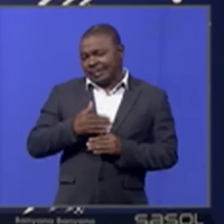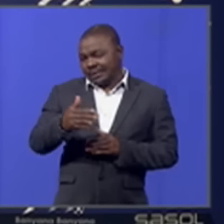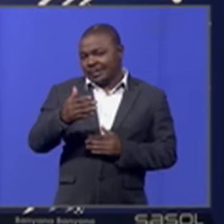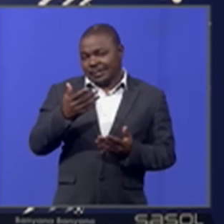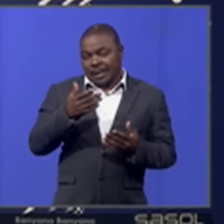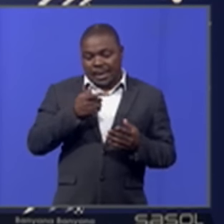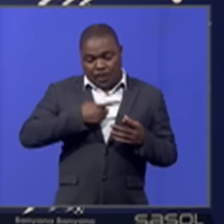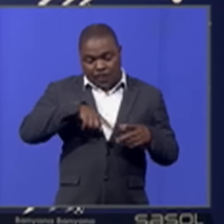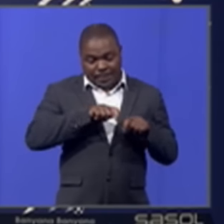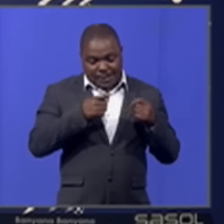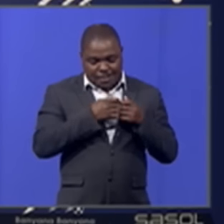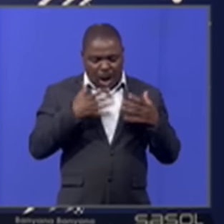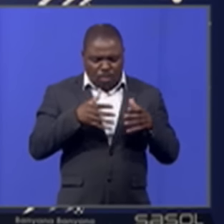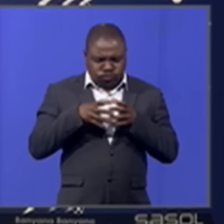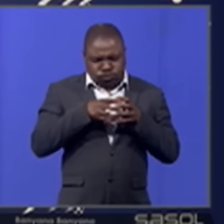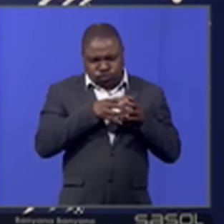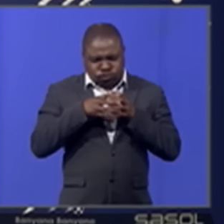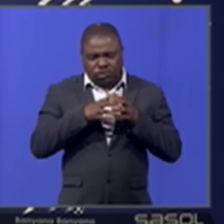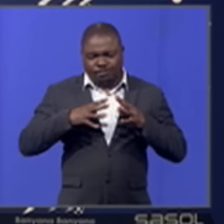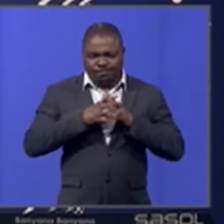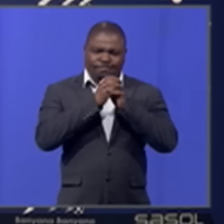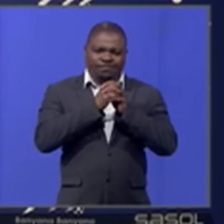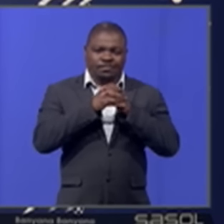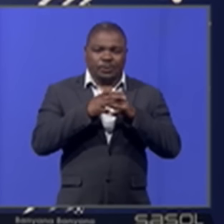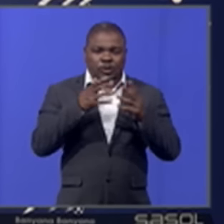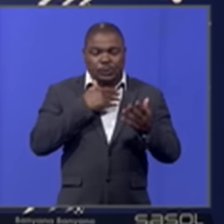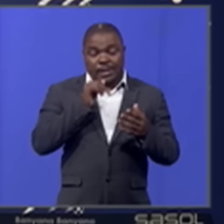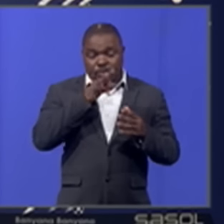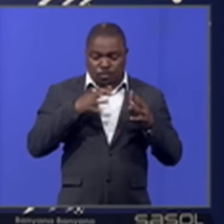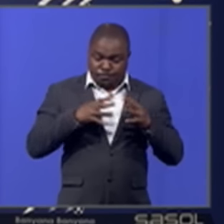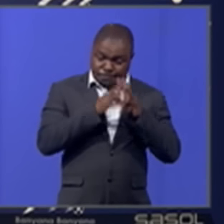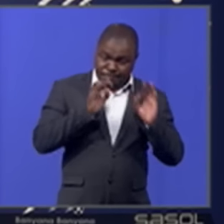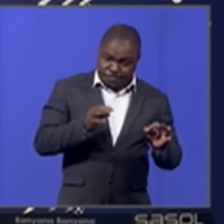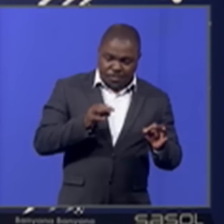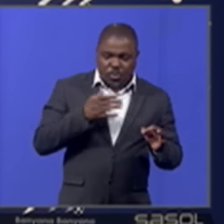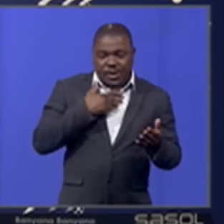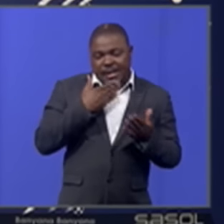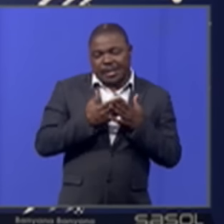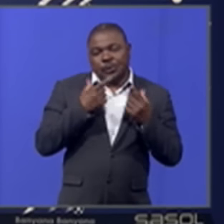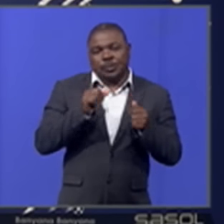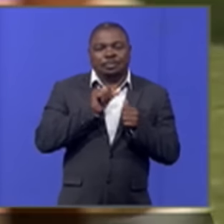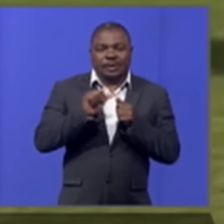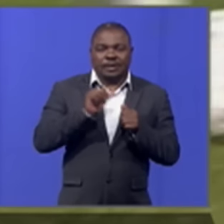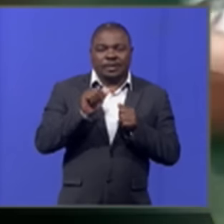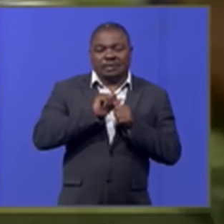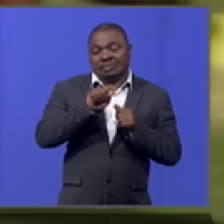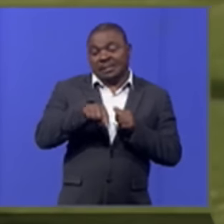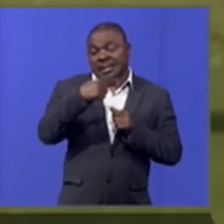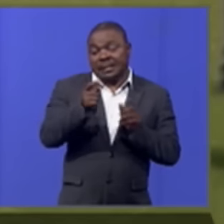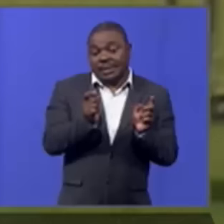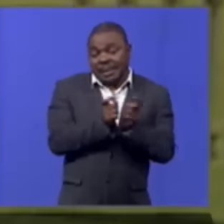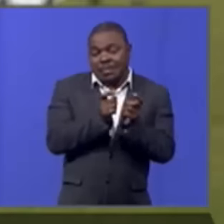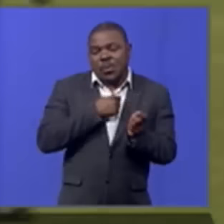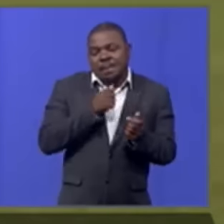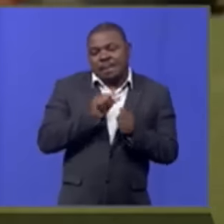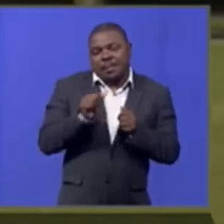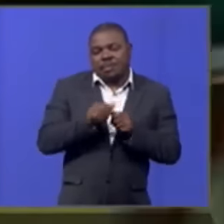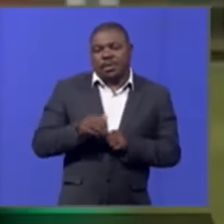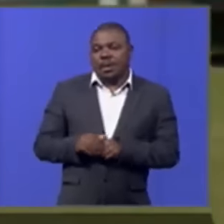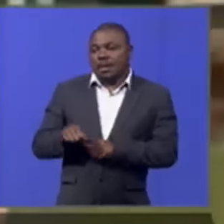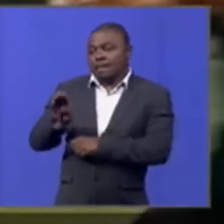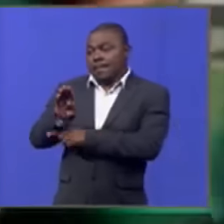has brought us together, and everybody has seen what we're able to do when we're together, and hopefully we bring that into the next game. Dihlopha tse pedi